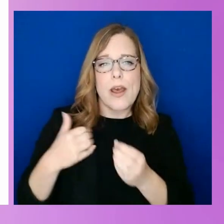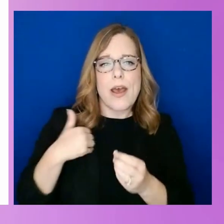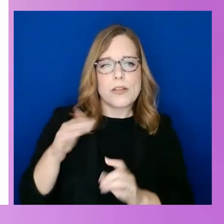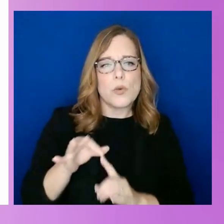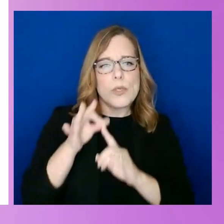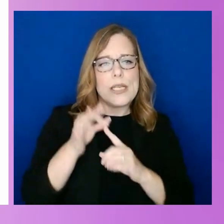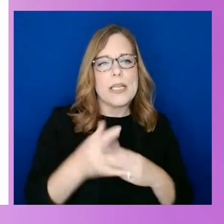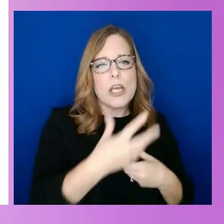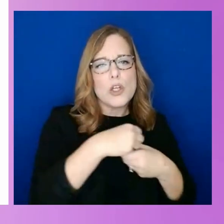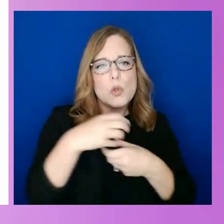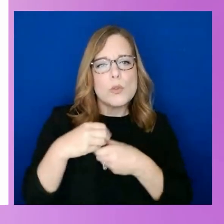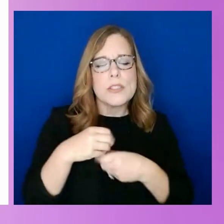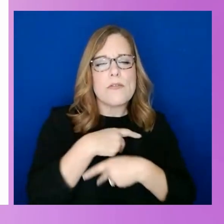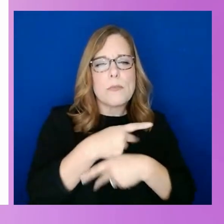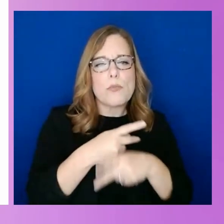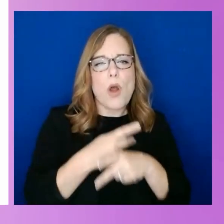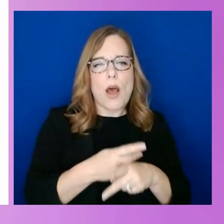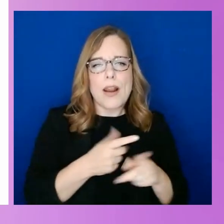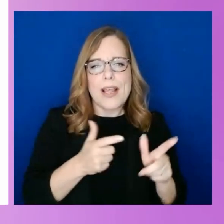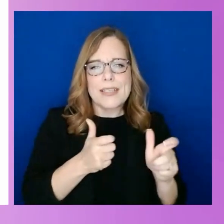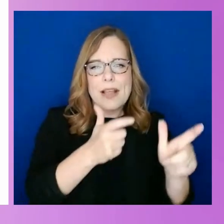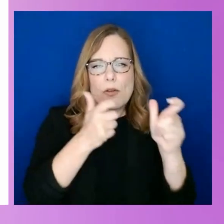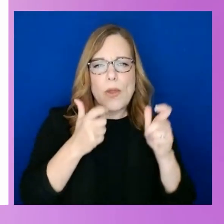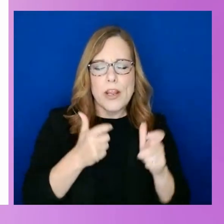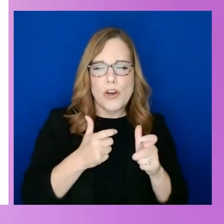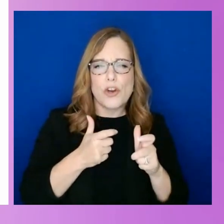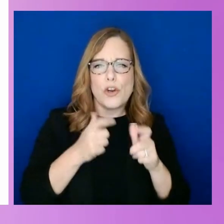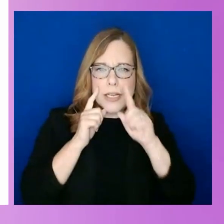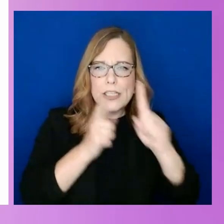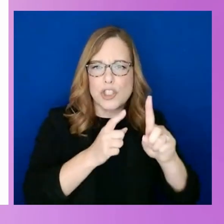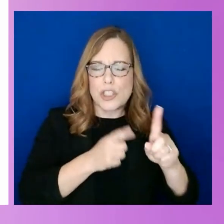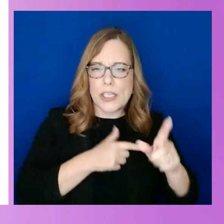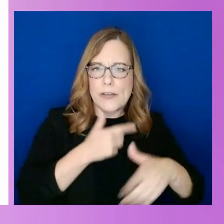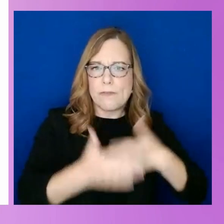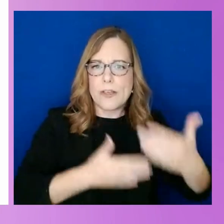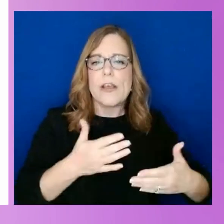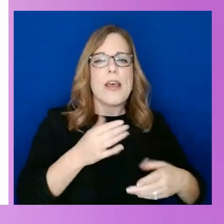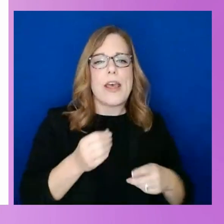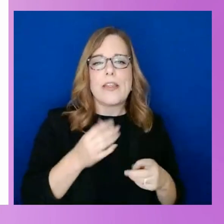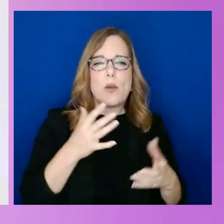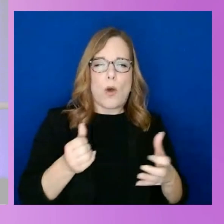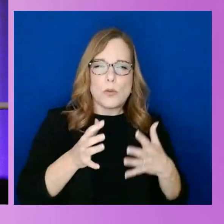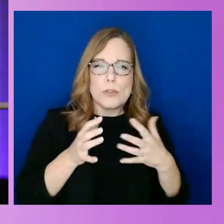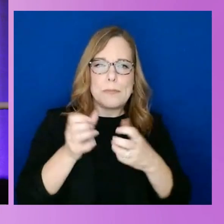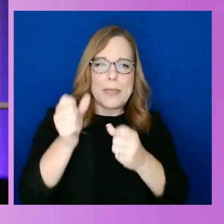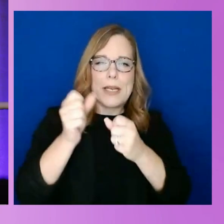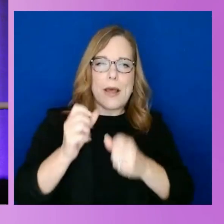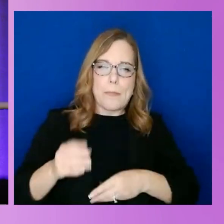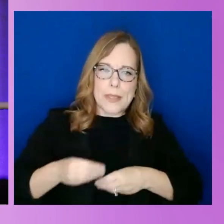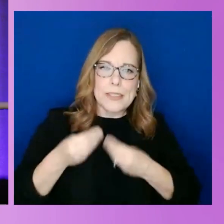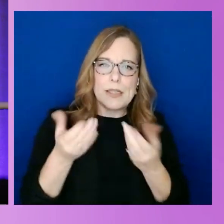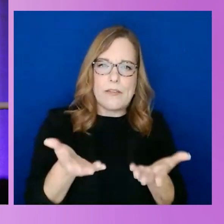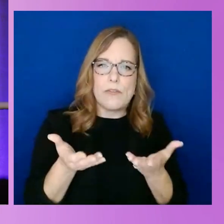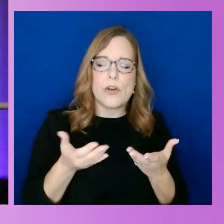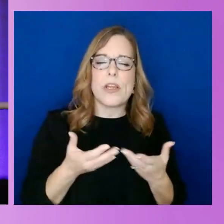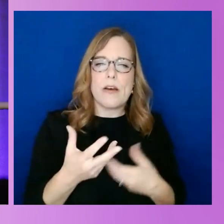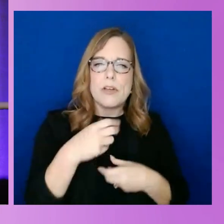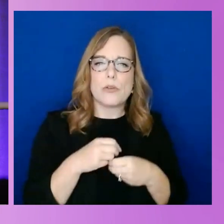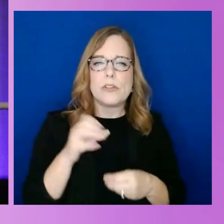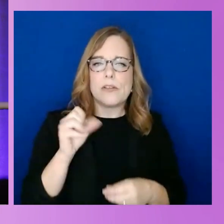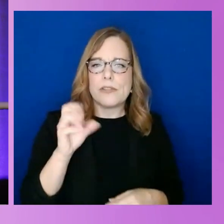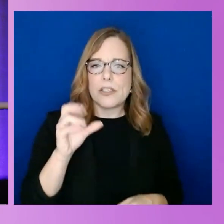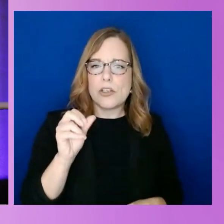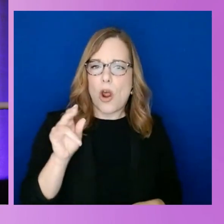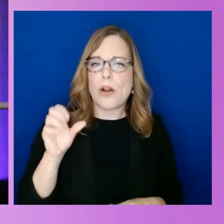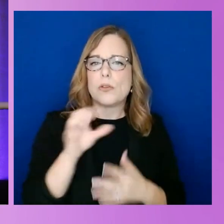initiative aimed to speed up the delivery of inclusive scenarios and features. Jenny and Tara, executive sponsors